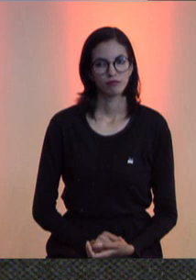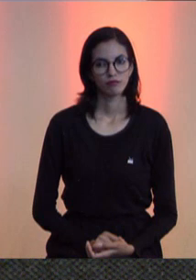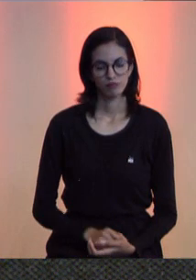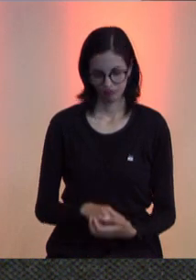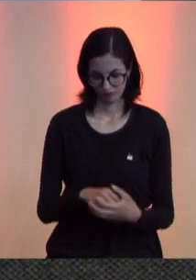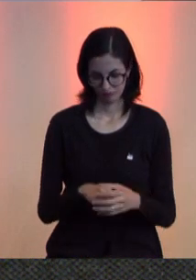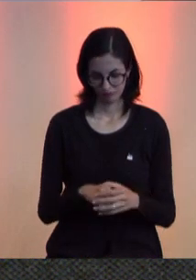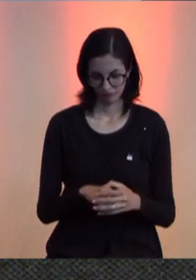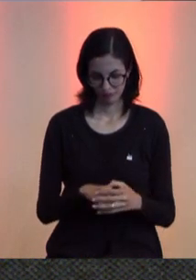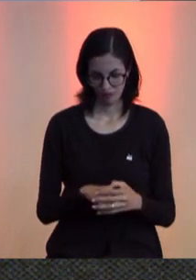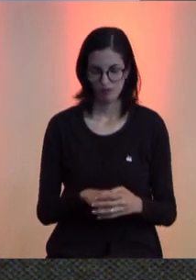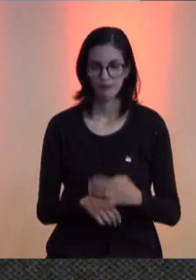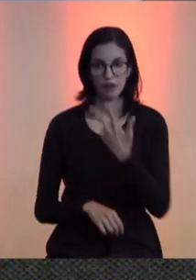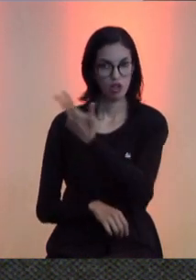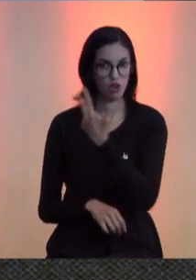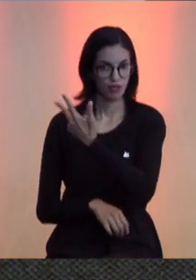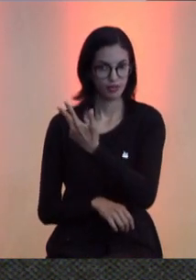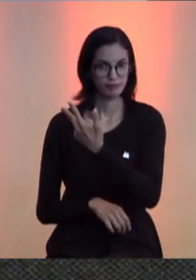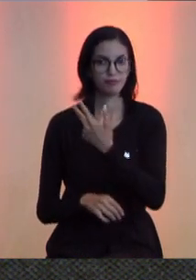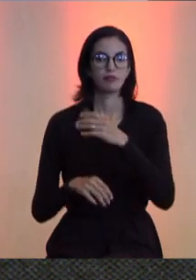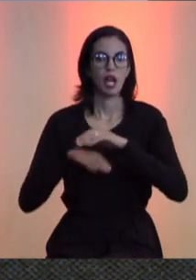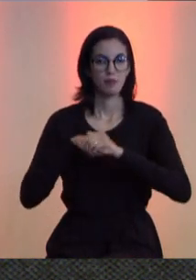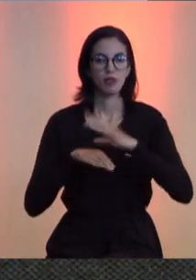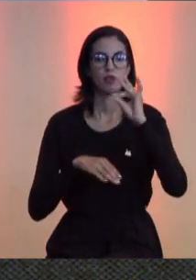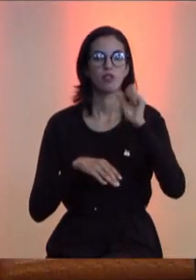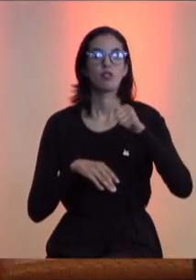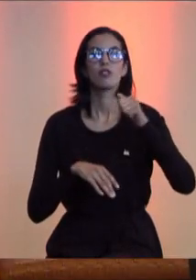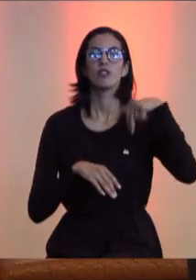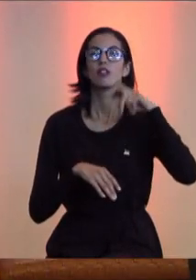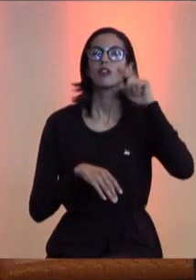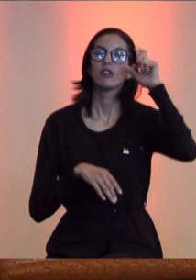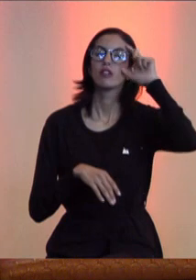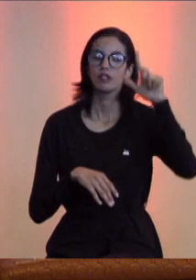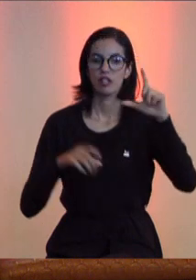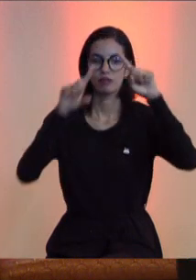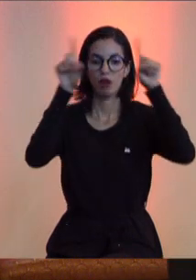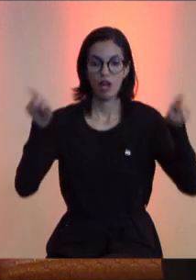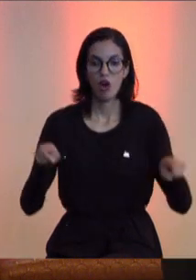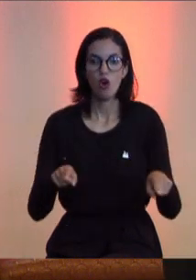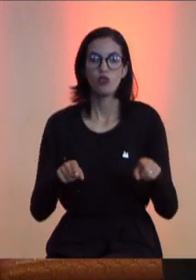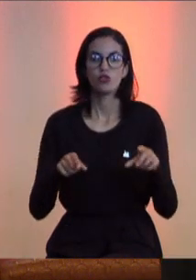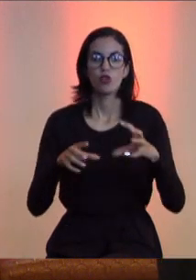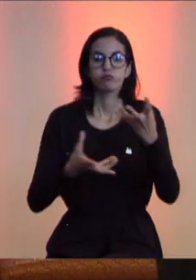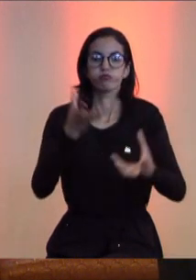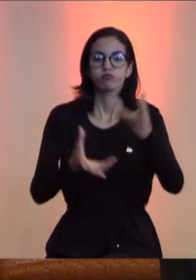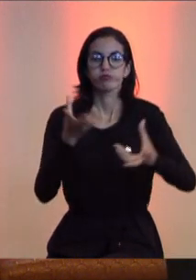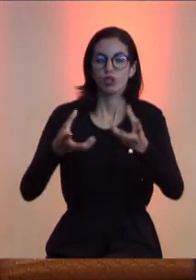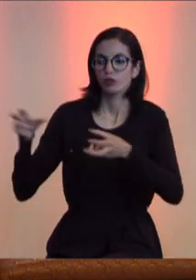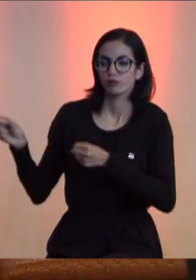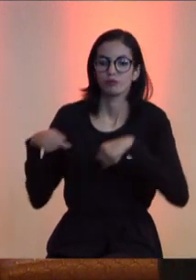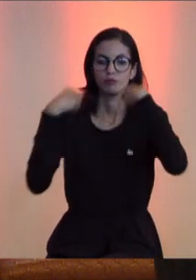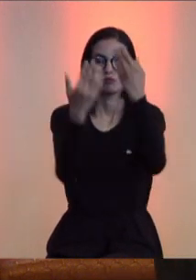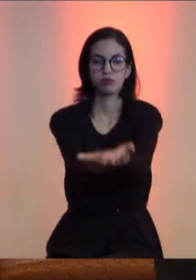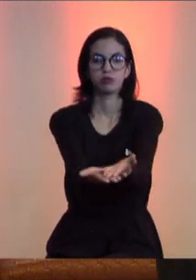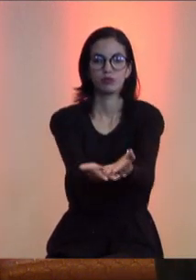varones, Shadrach, Meshach y Abednego, cayeron atados dentro del horno de fuego ardiendo. Then Nebuchadnezzar the king